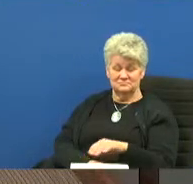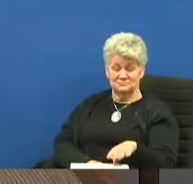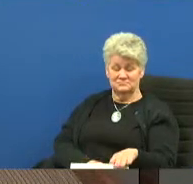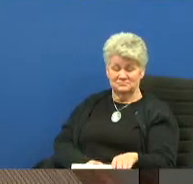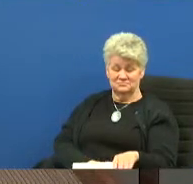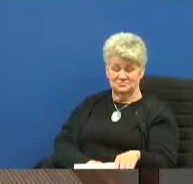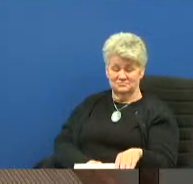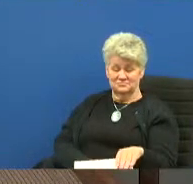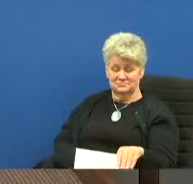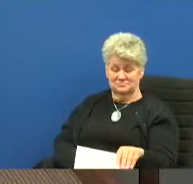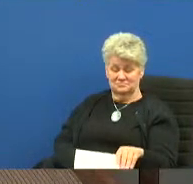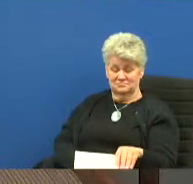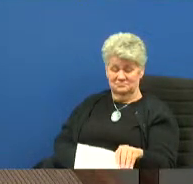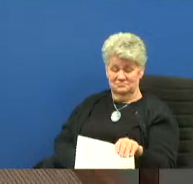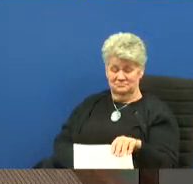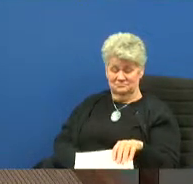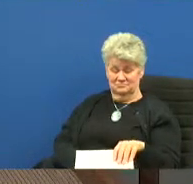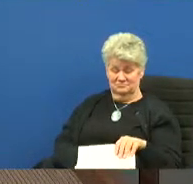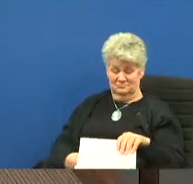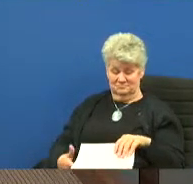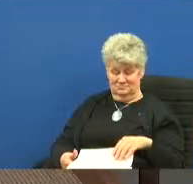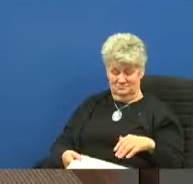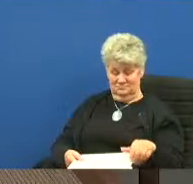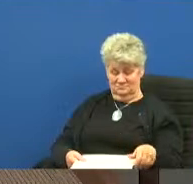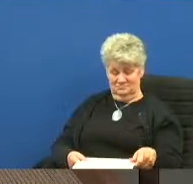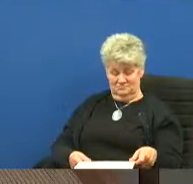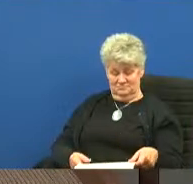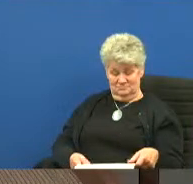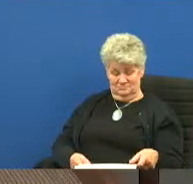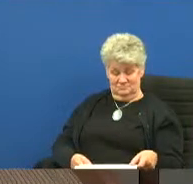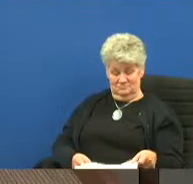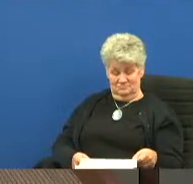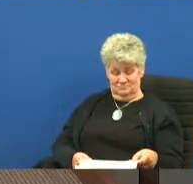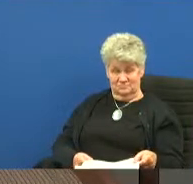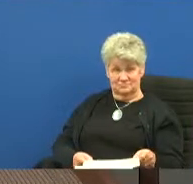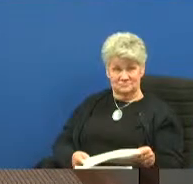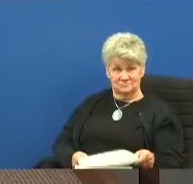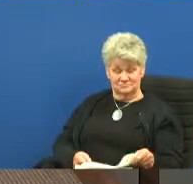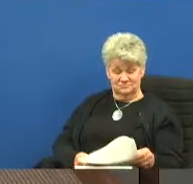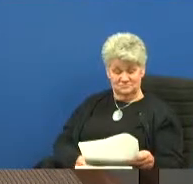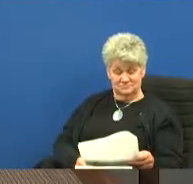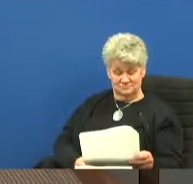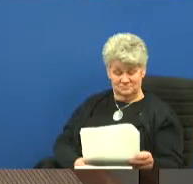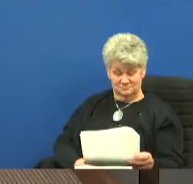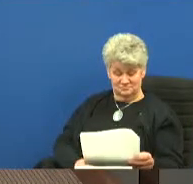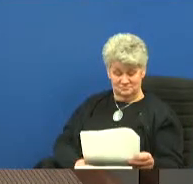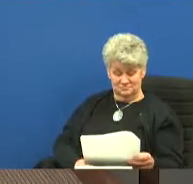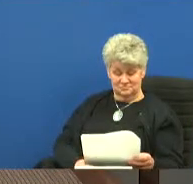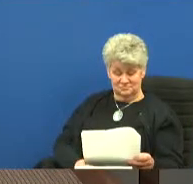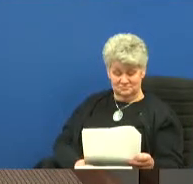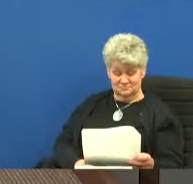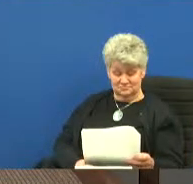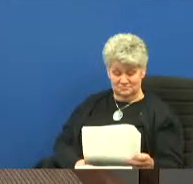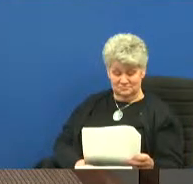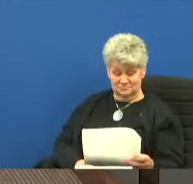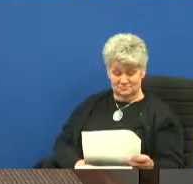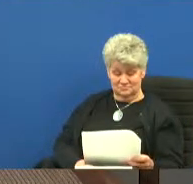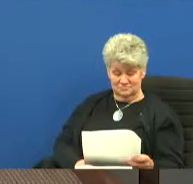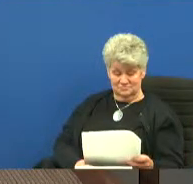directly in his face. That is Councilwoman, that is a protective measure to make sure the public does not hear what you're saying if it's